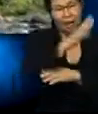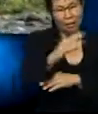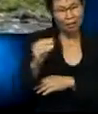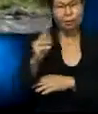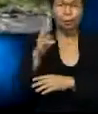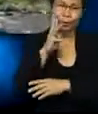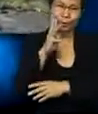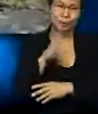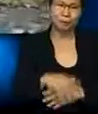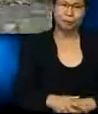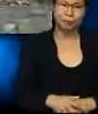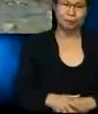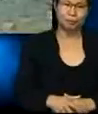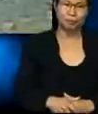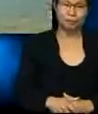and water.